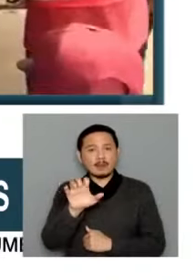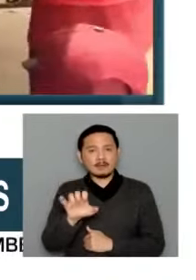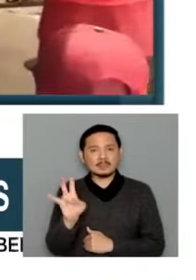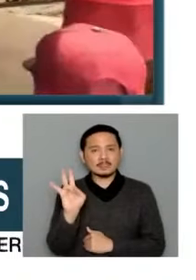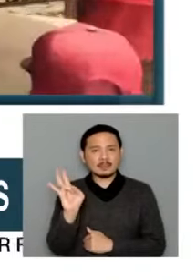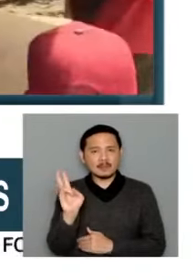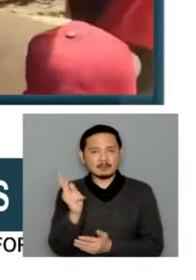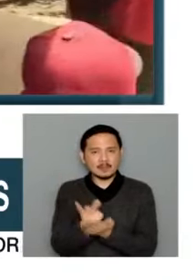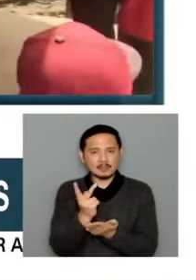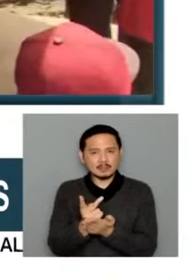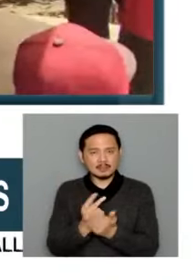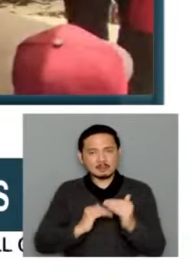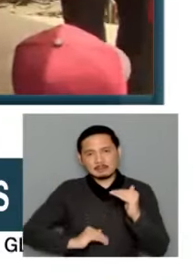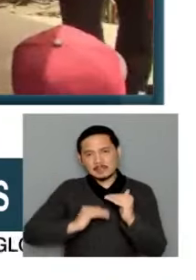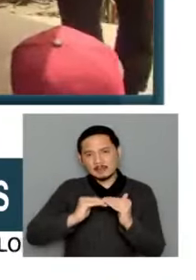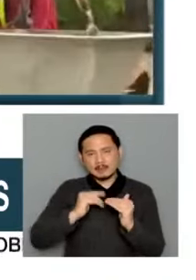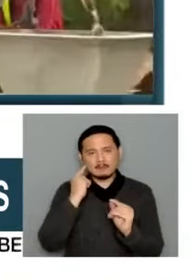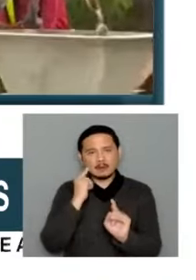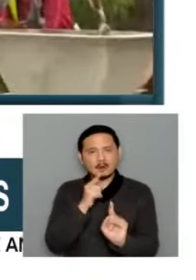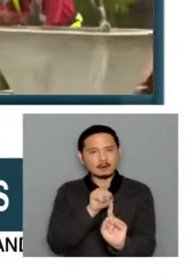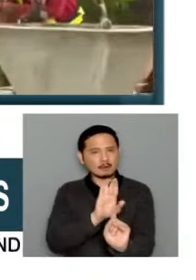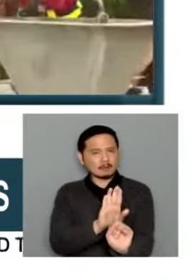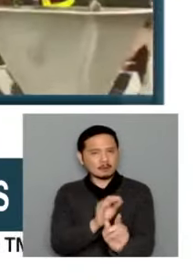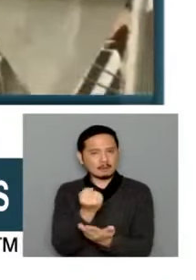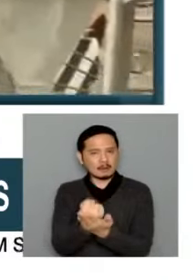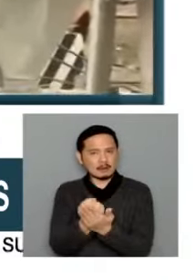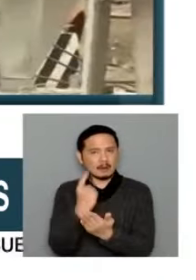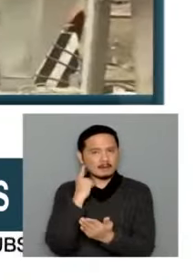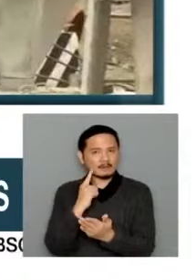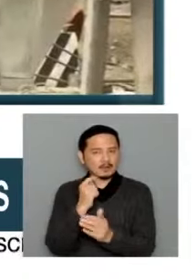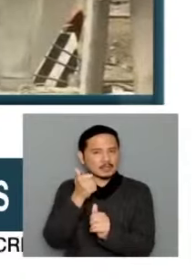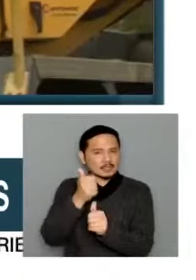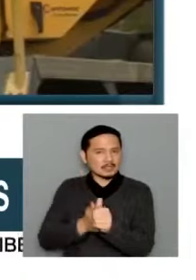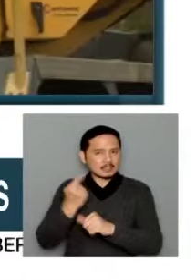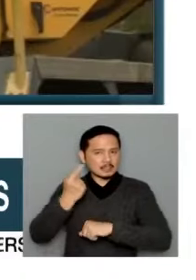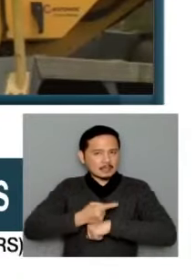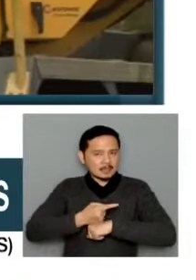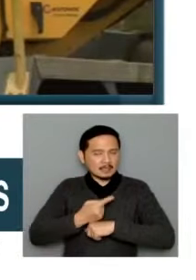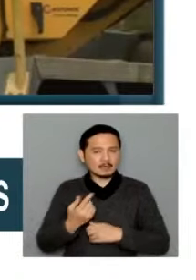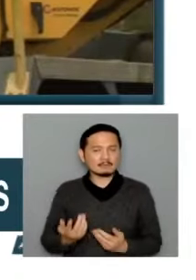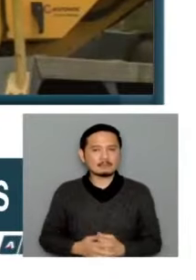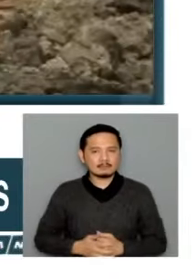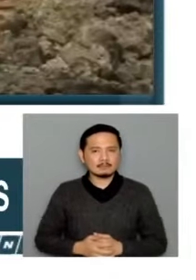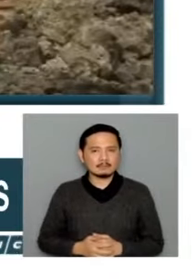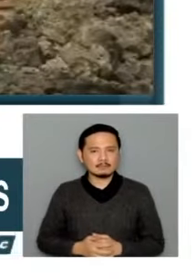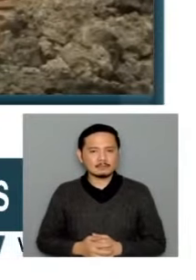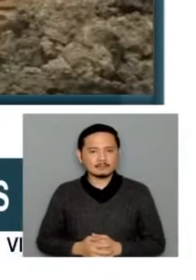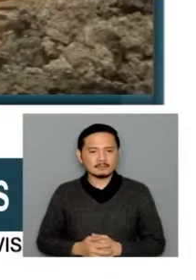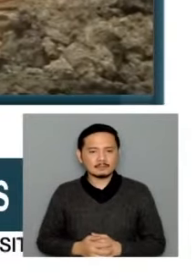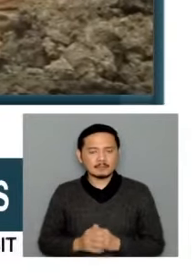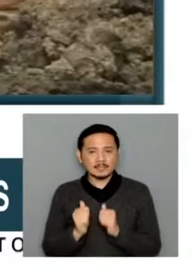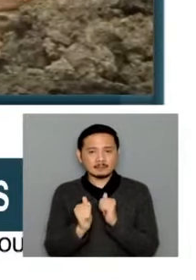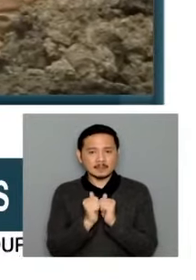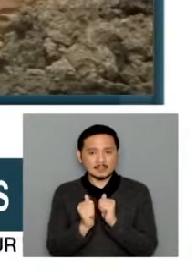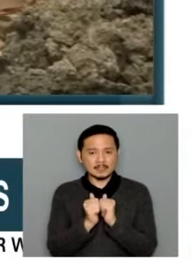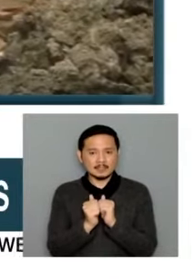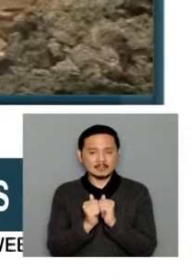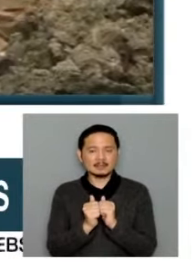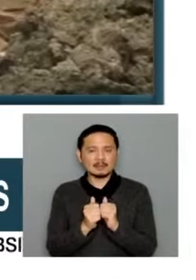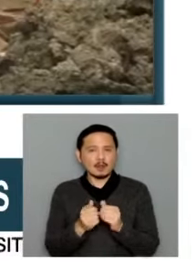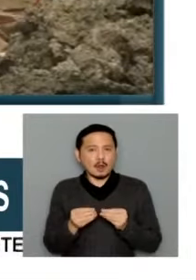pesos minimum wage per day. So that really translates into